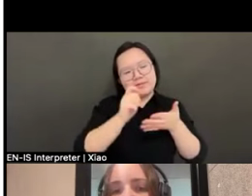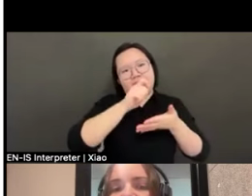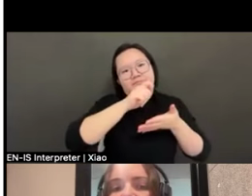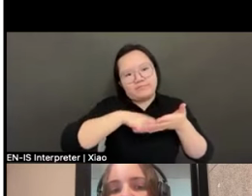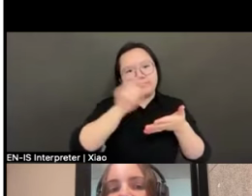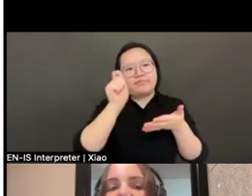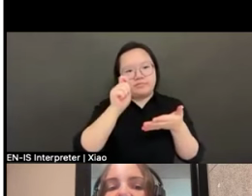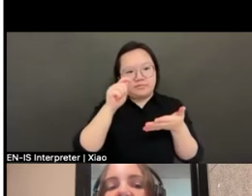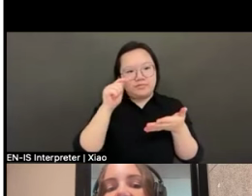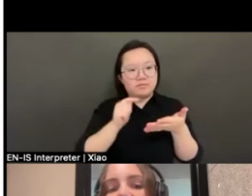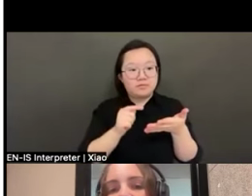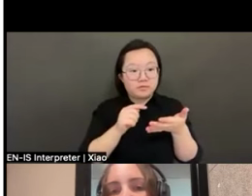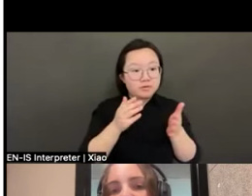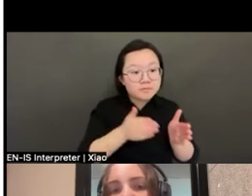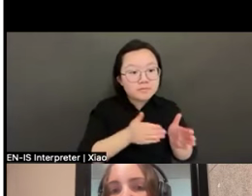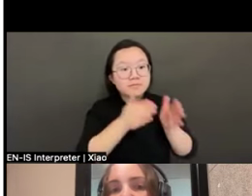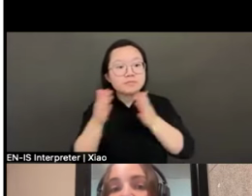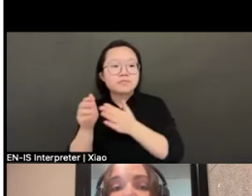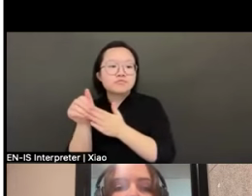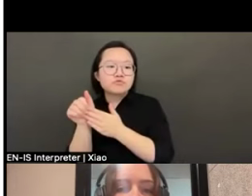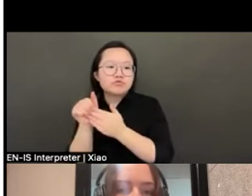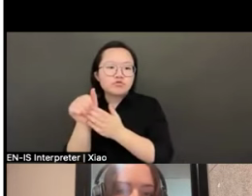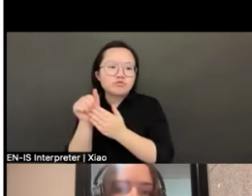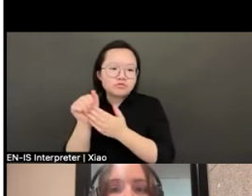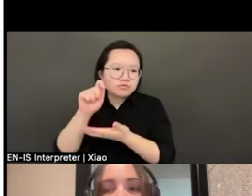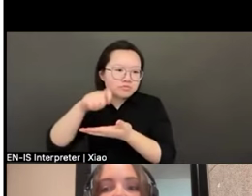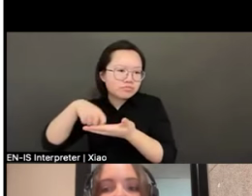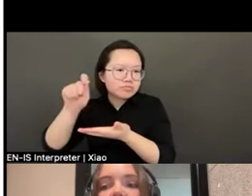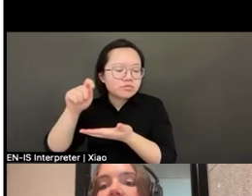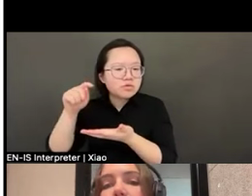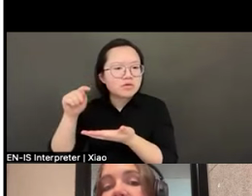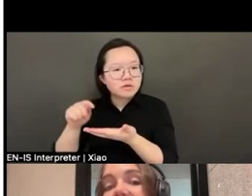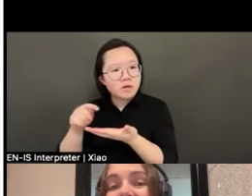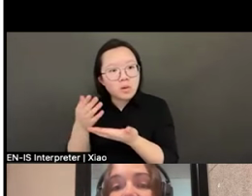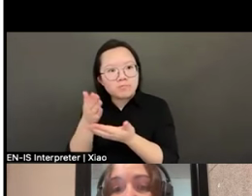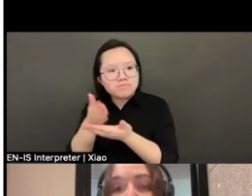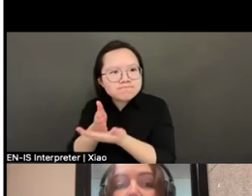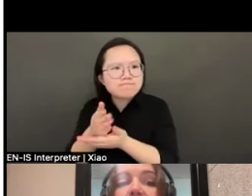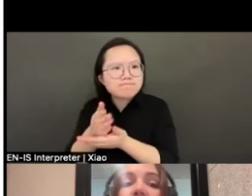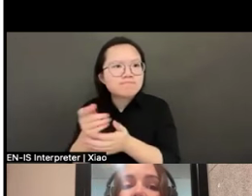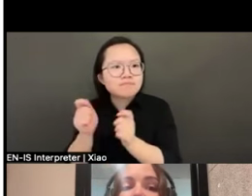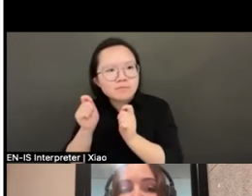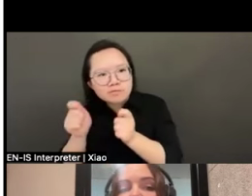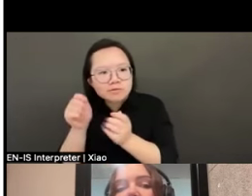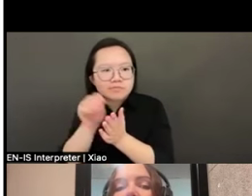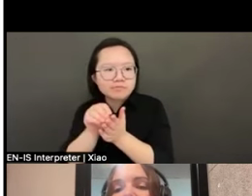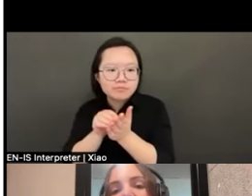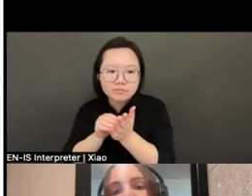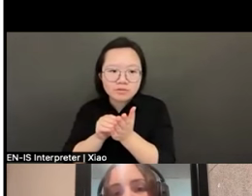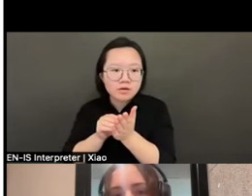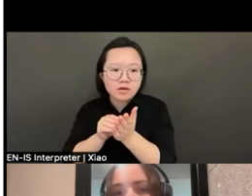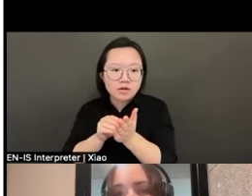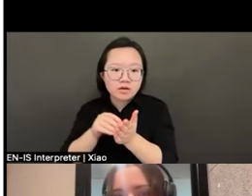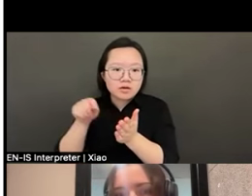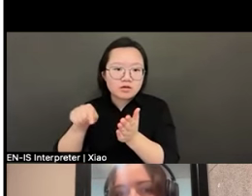For the soft eligibility criteria, this is something that should appear throughout your application, because if this is not met, the application will also not